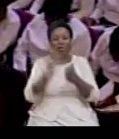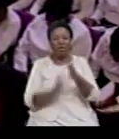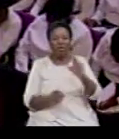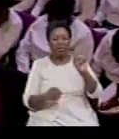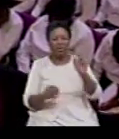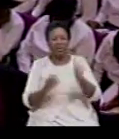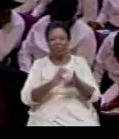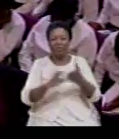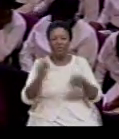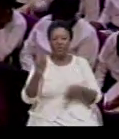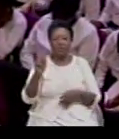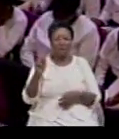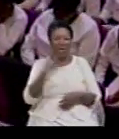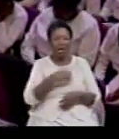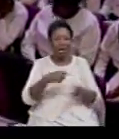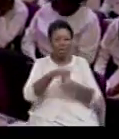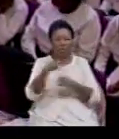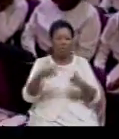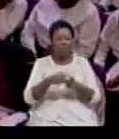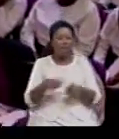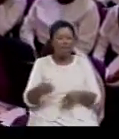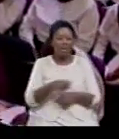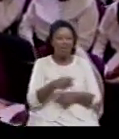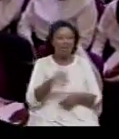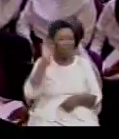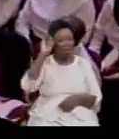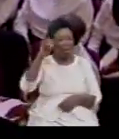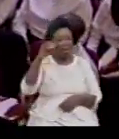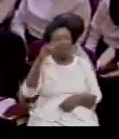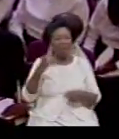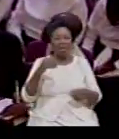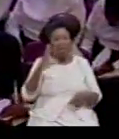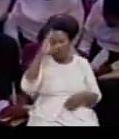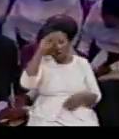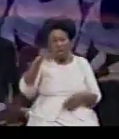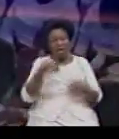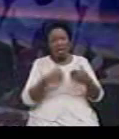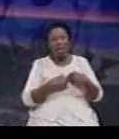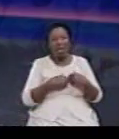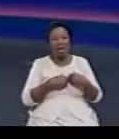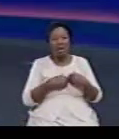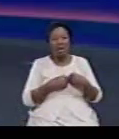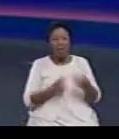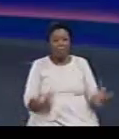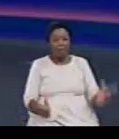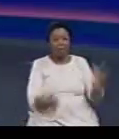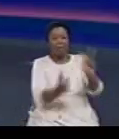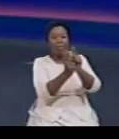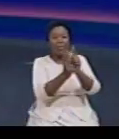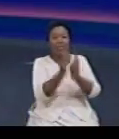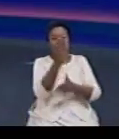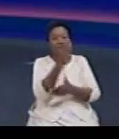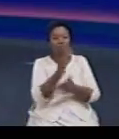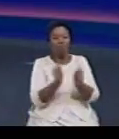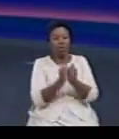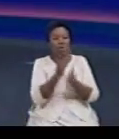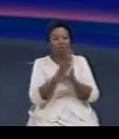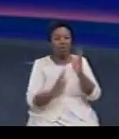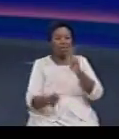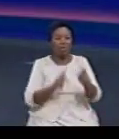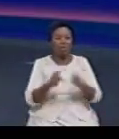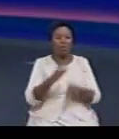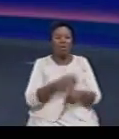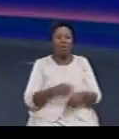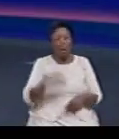when he had consulted with the people, he appointed singers unto the Lord, and